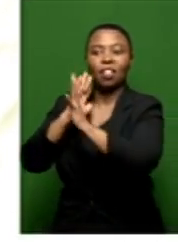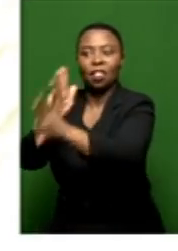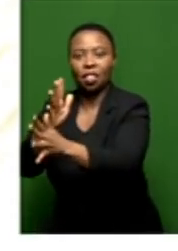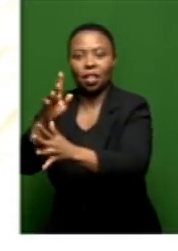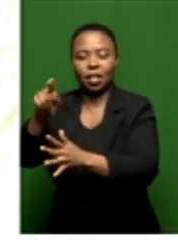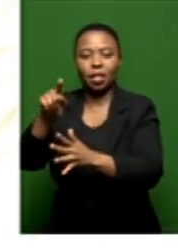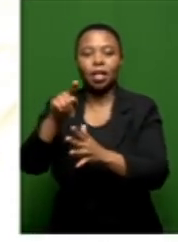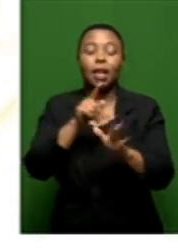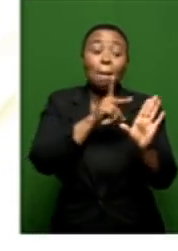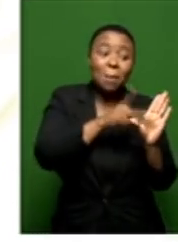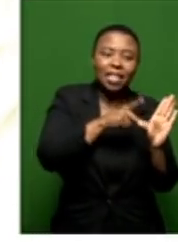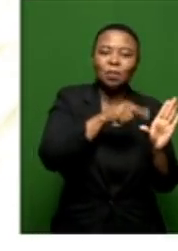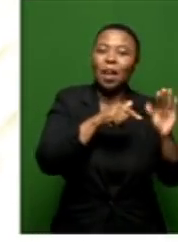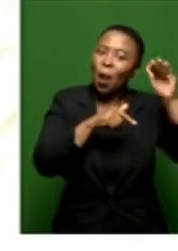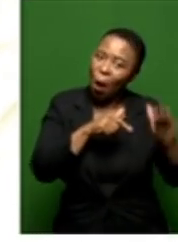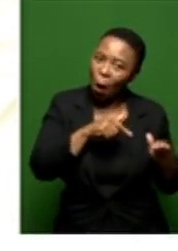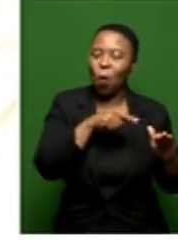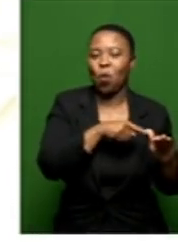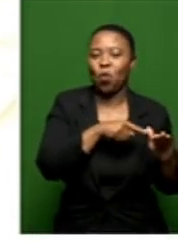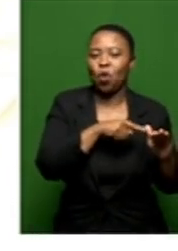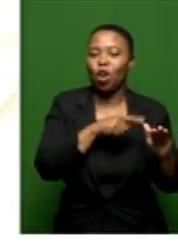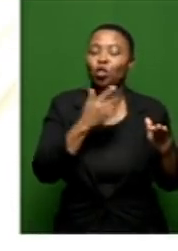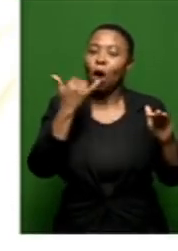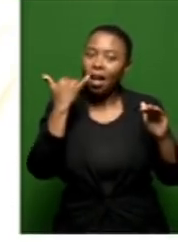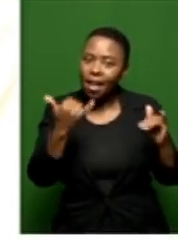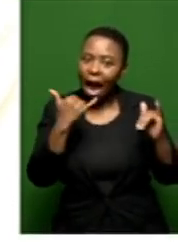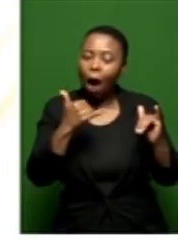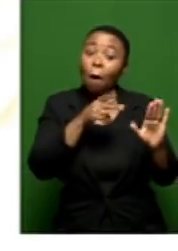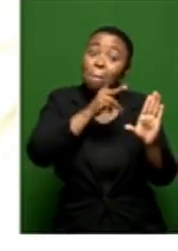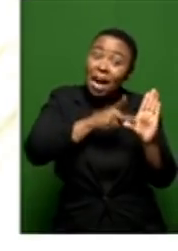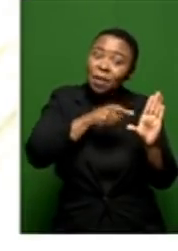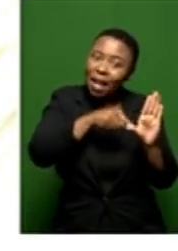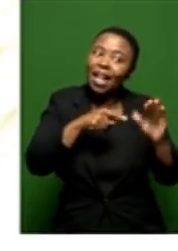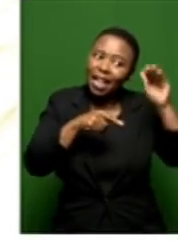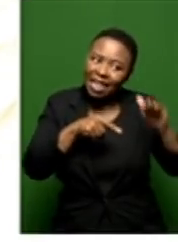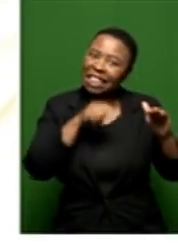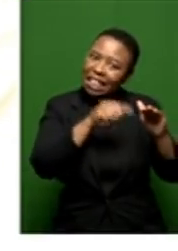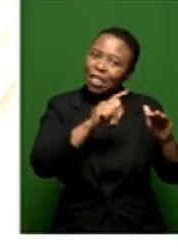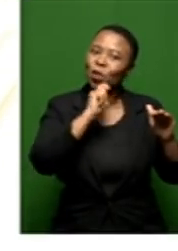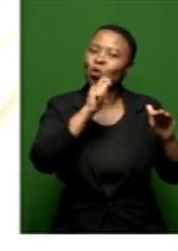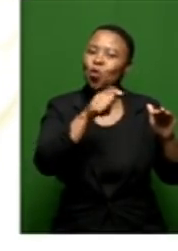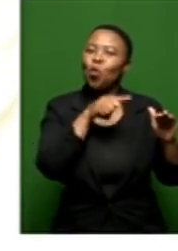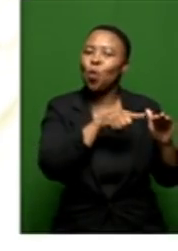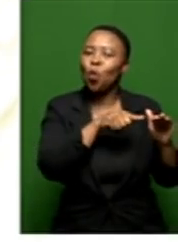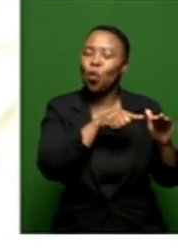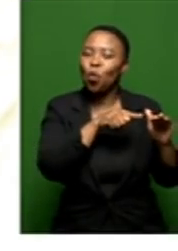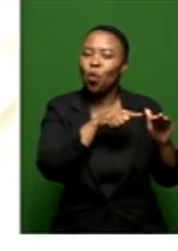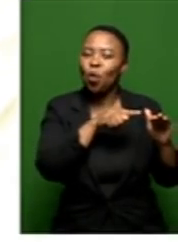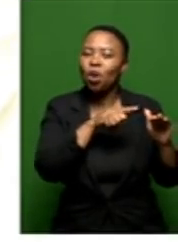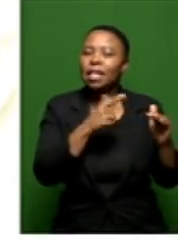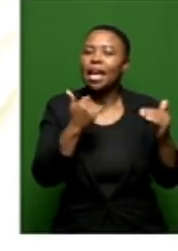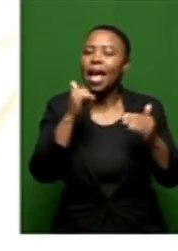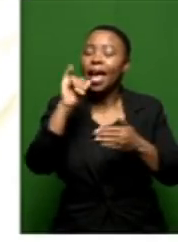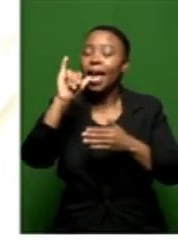is much lower. Therefore, it is the participation rate which is telling you the real story about the state of our